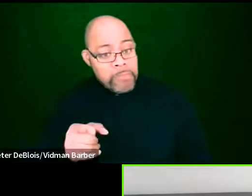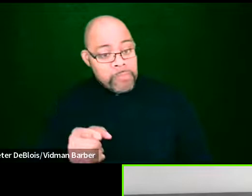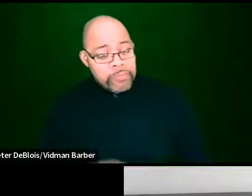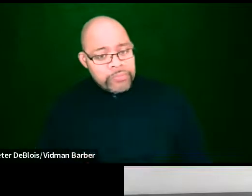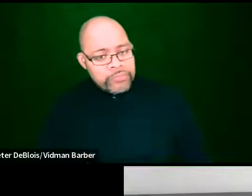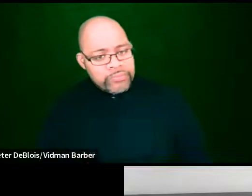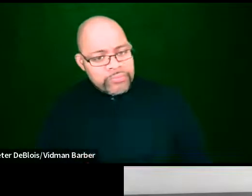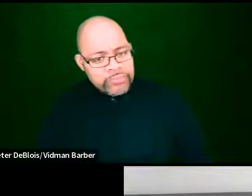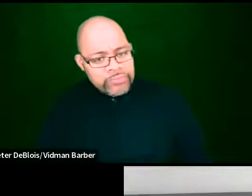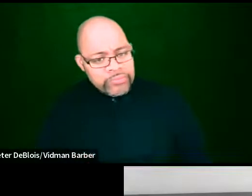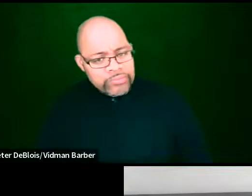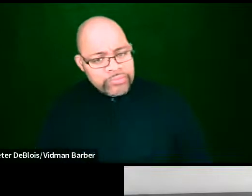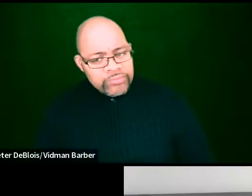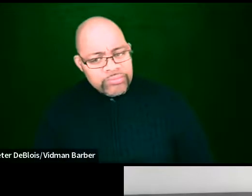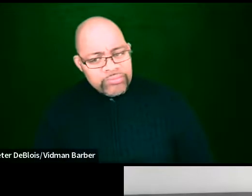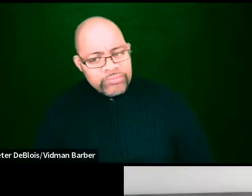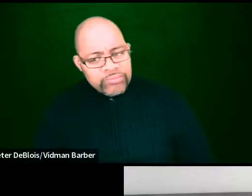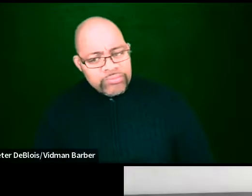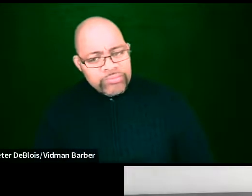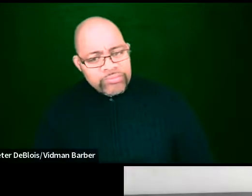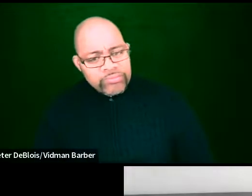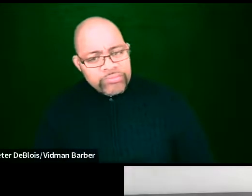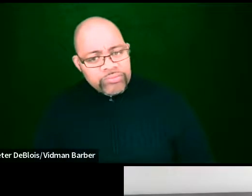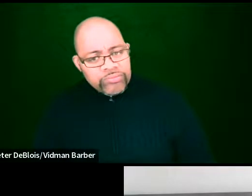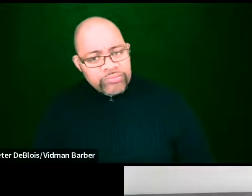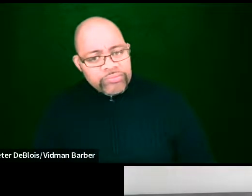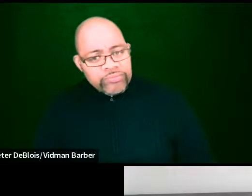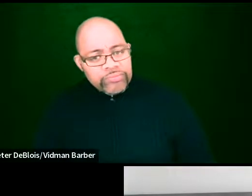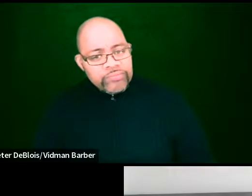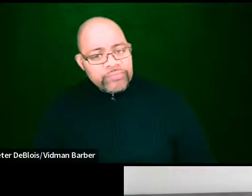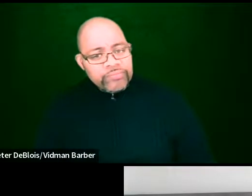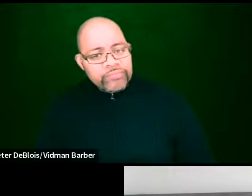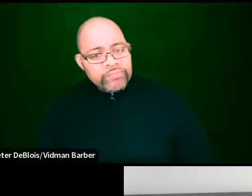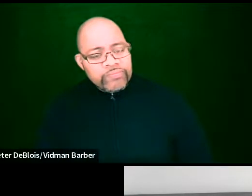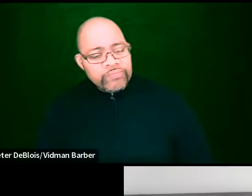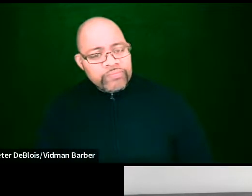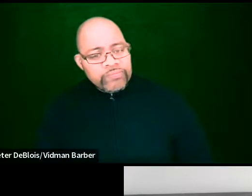the garbage. Yes.